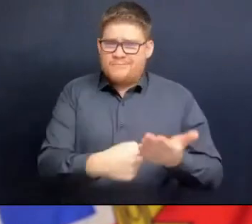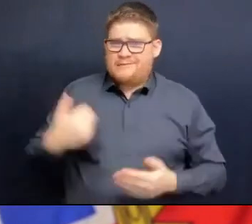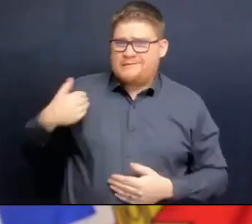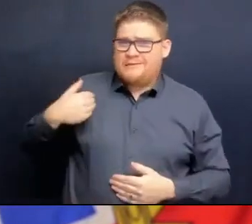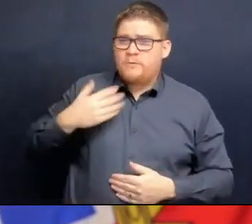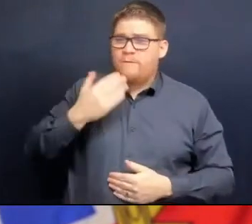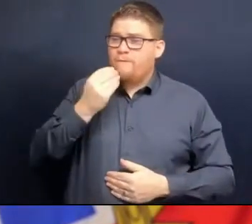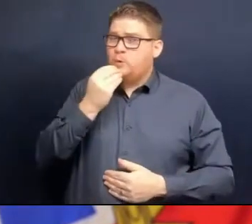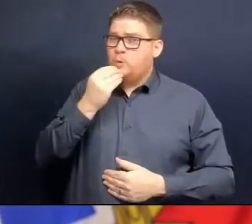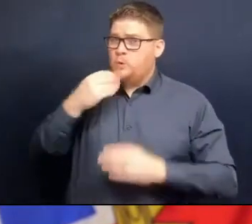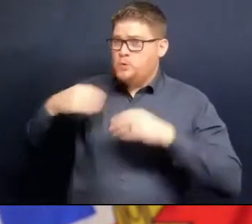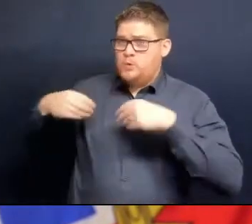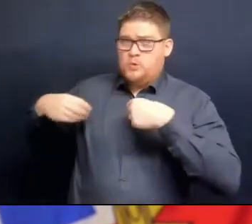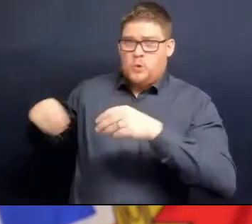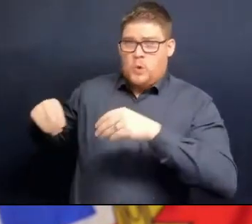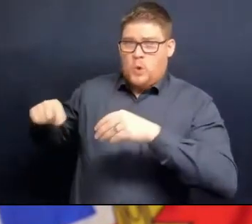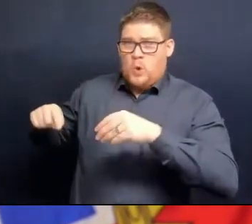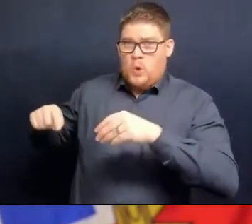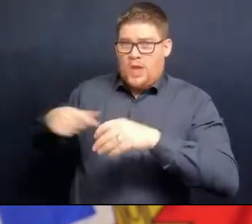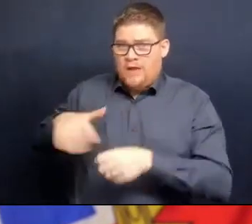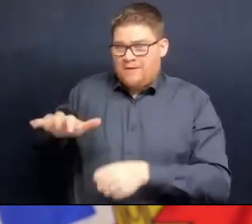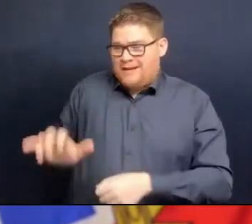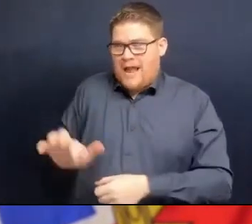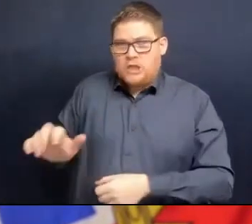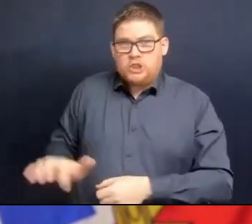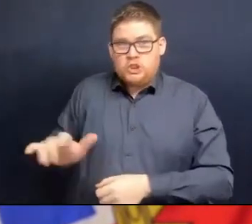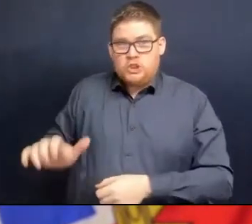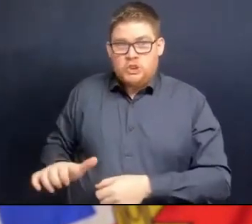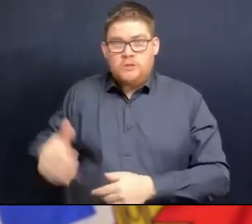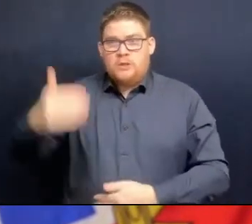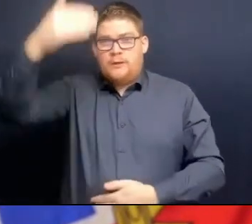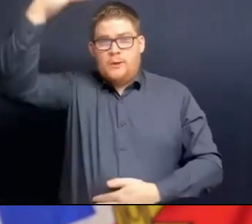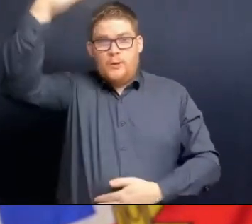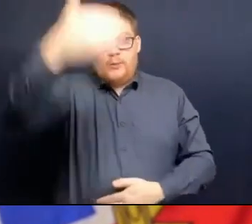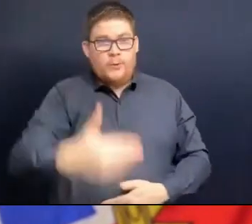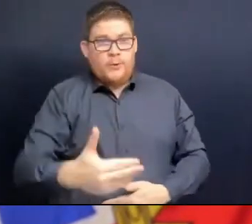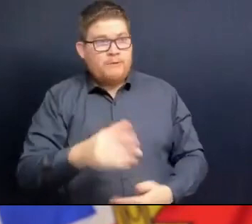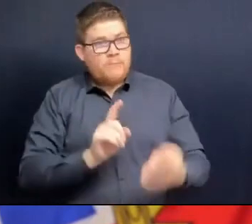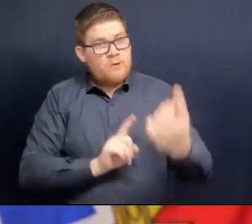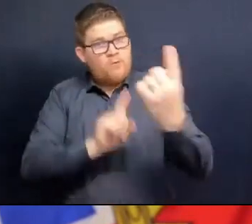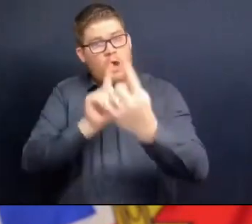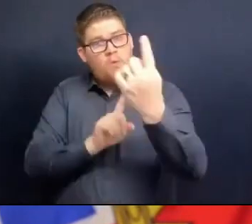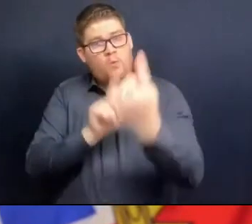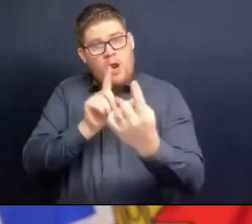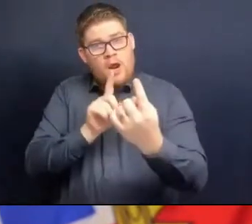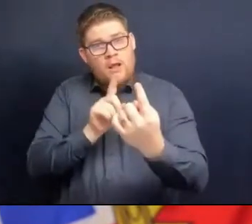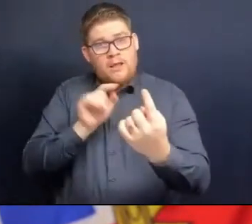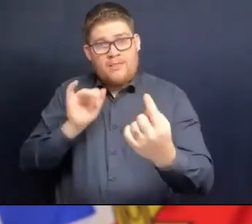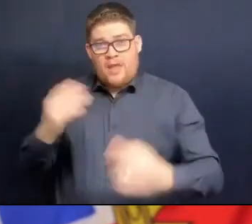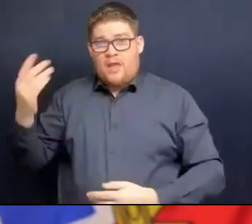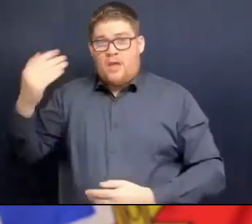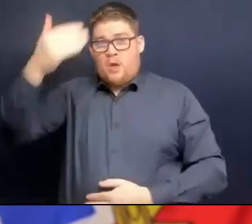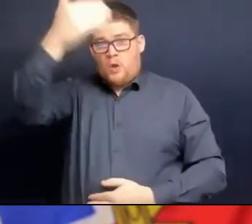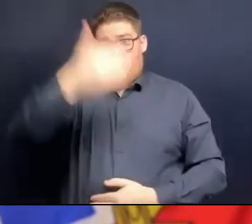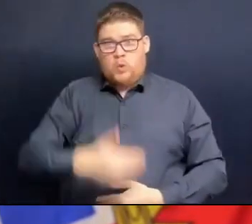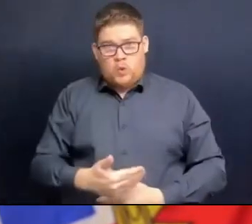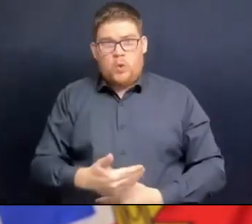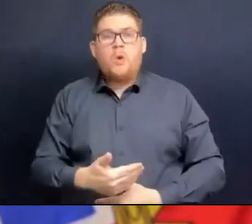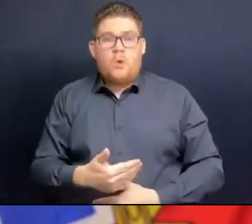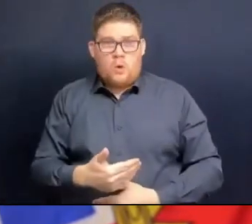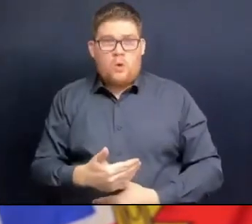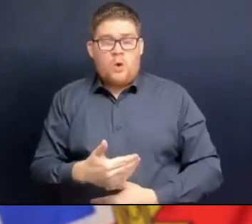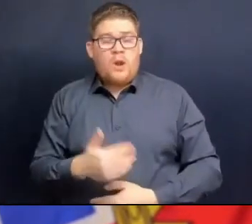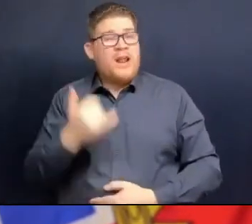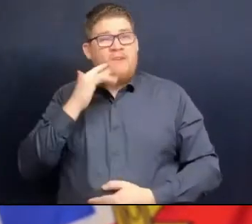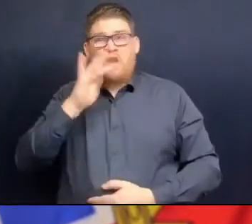plexiglass barriers in a grocery store. If we're face to face with somebody, we know that is where you're